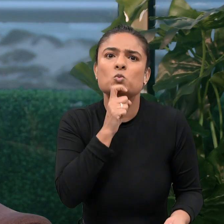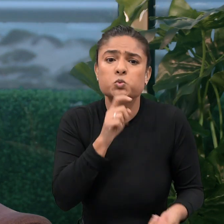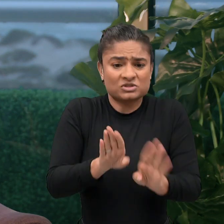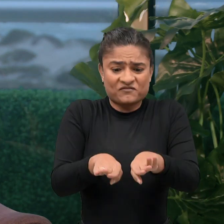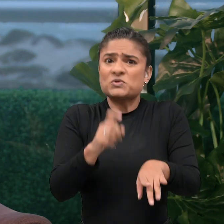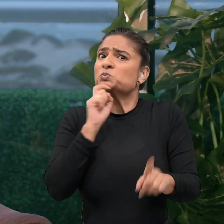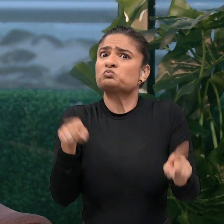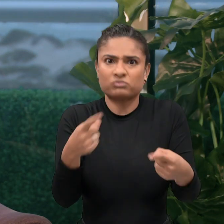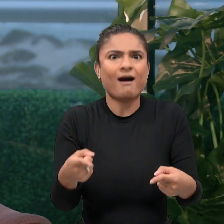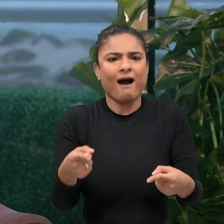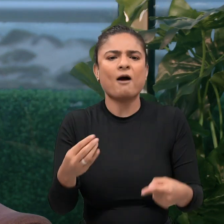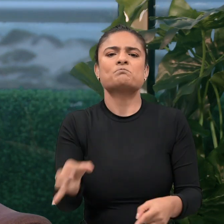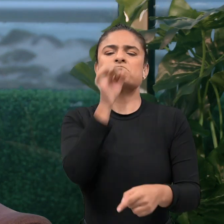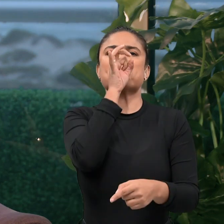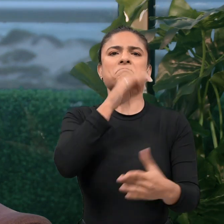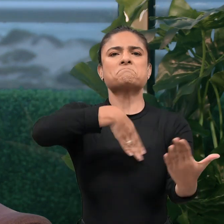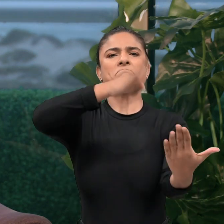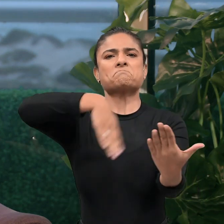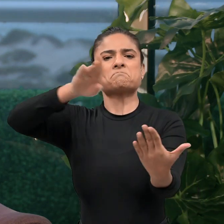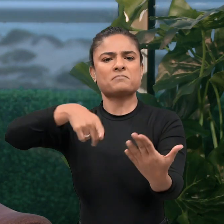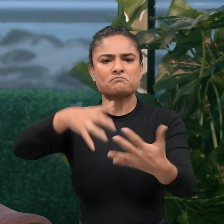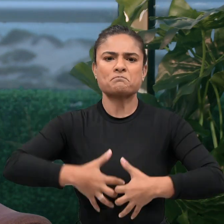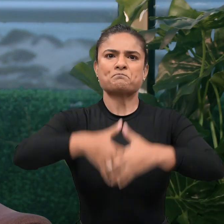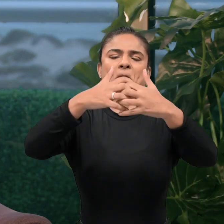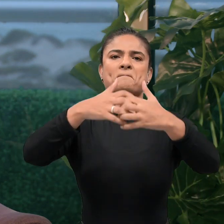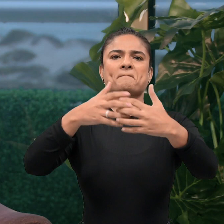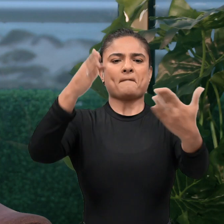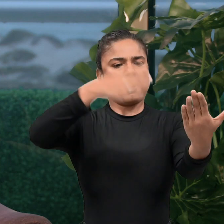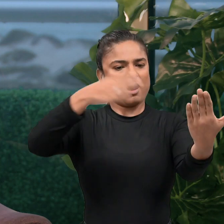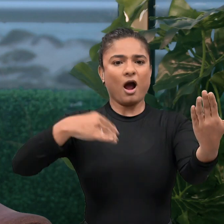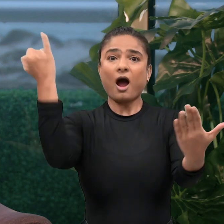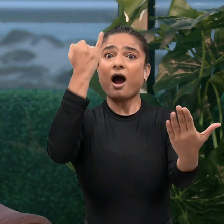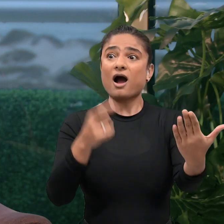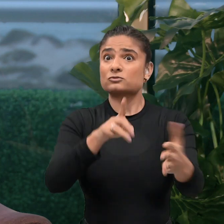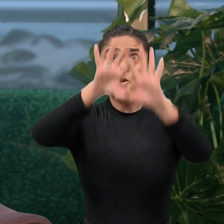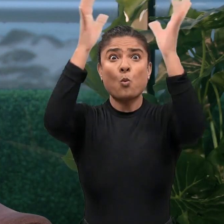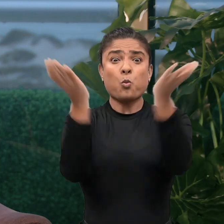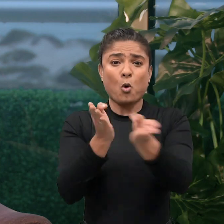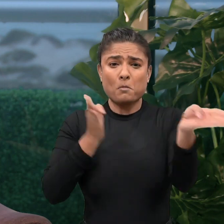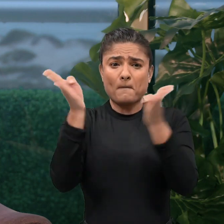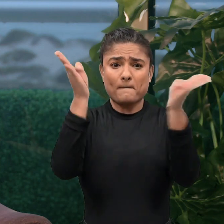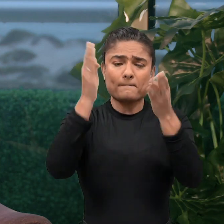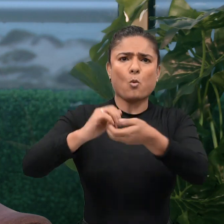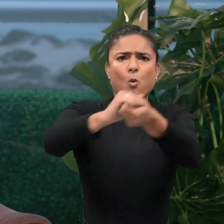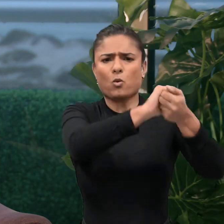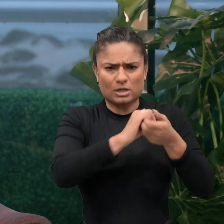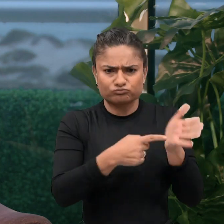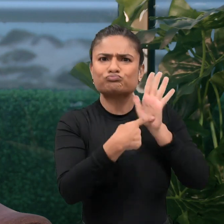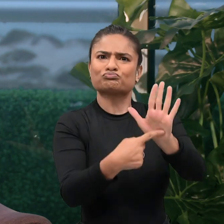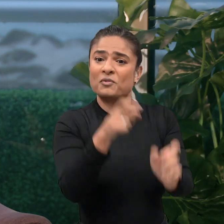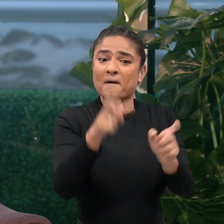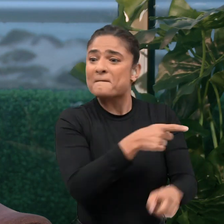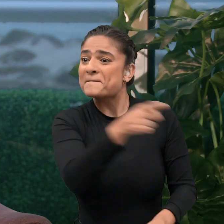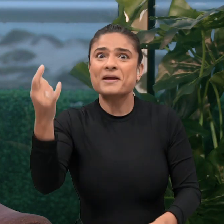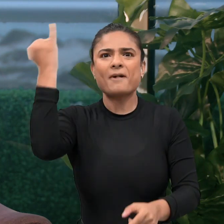have no use of their hands. The Association of Mouth and Foot Painting Artists is a worldwide